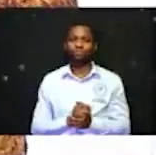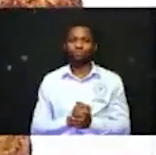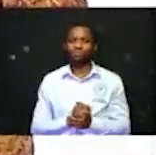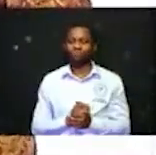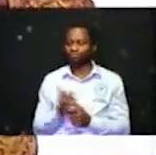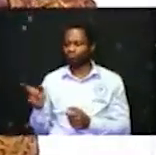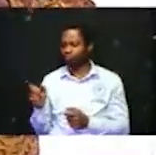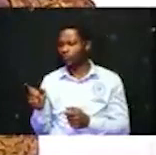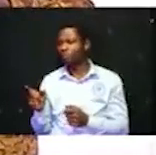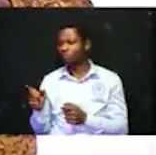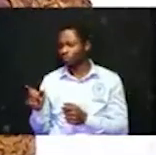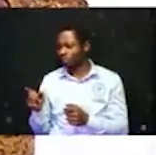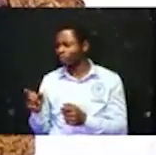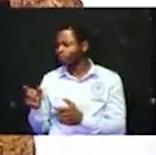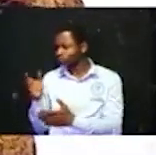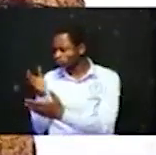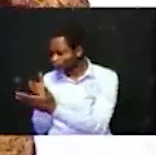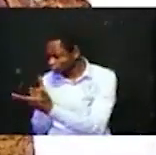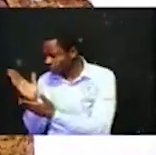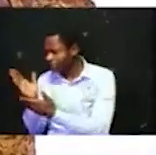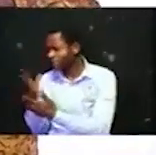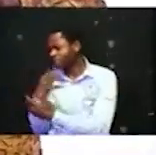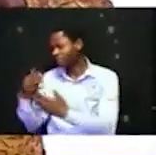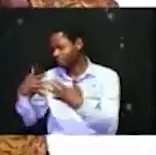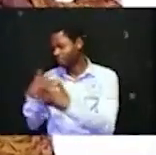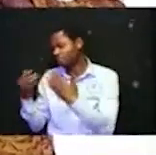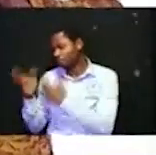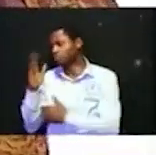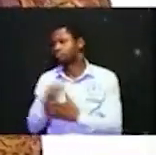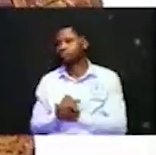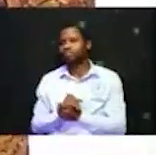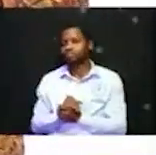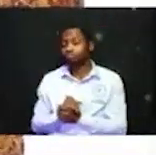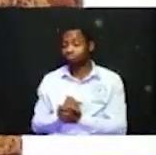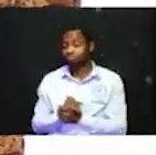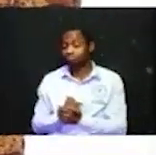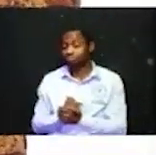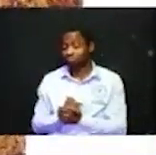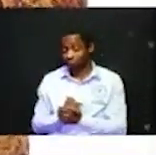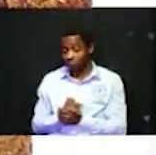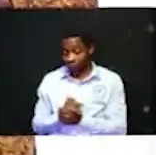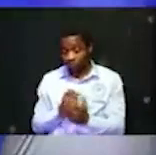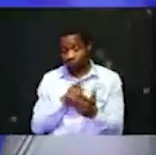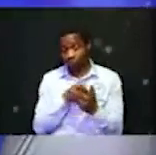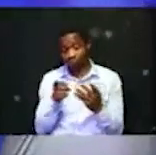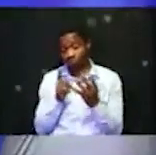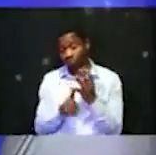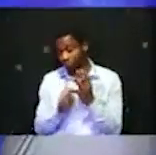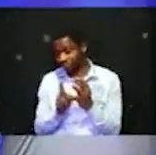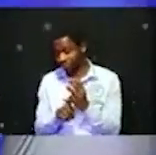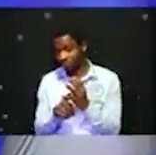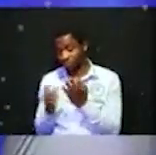and God-fearing. Na oyo bia osuro ewurade. I also suggest number